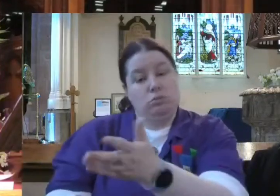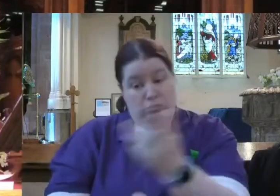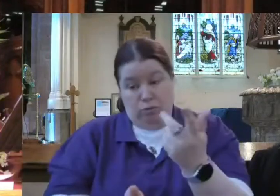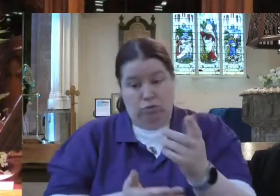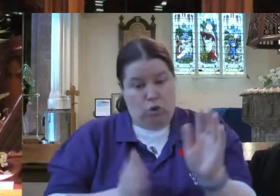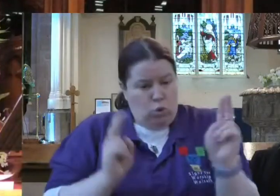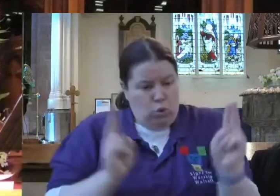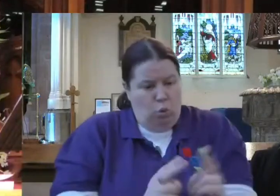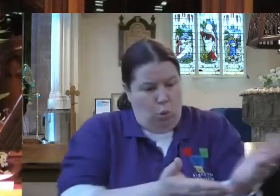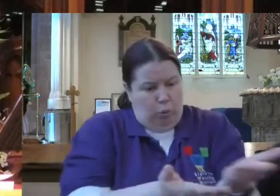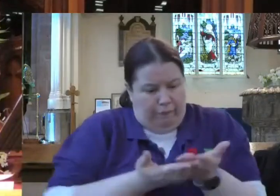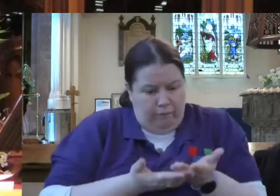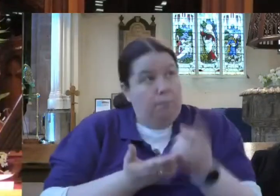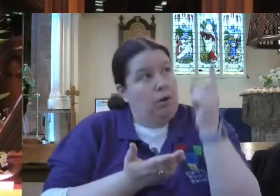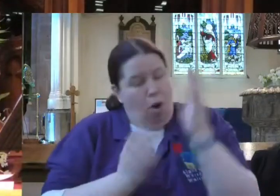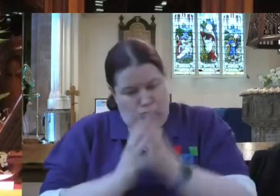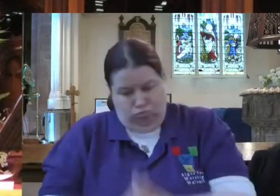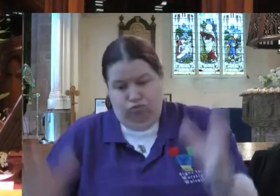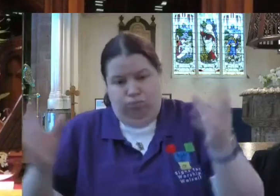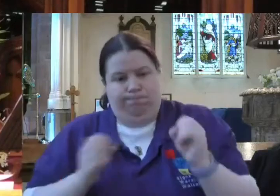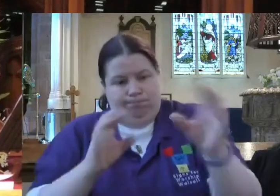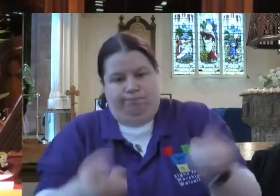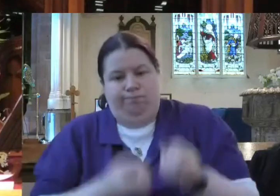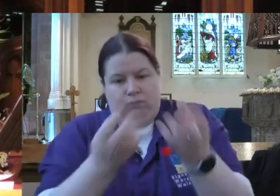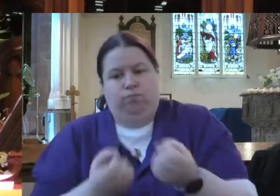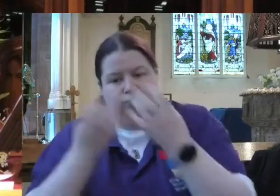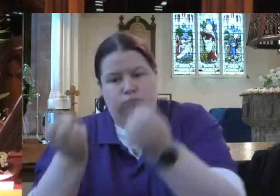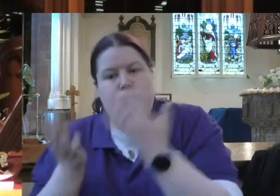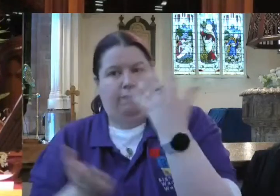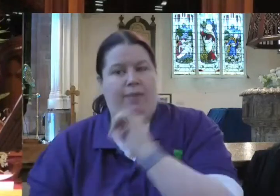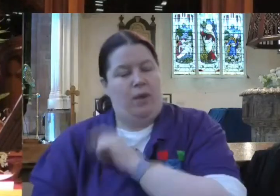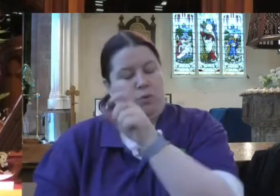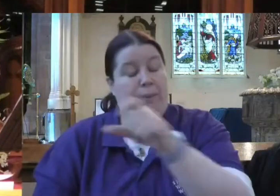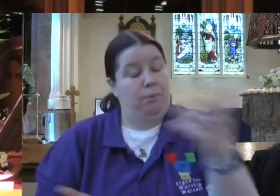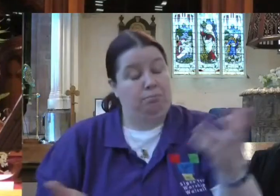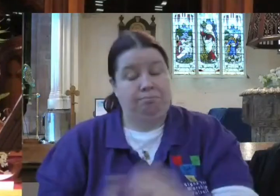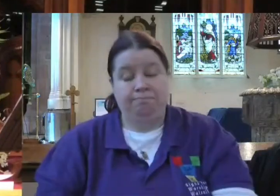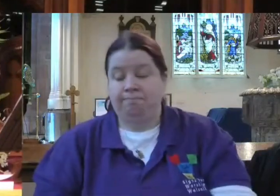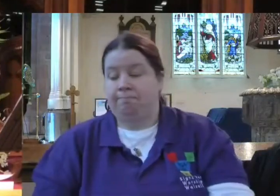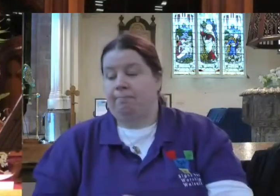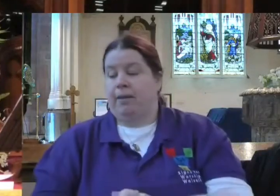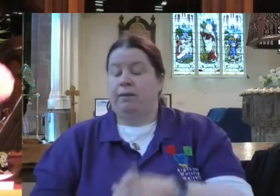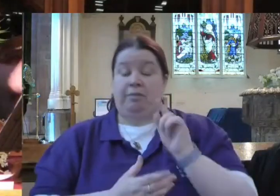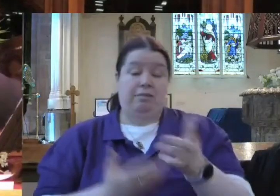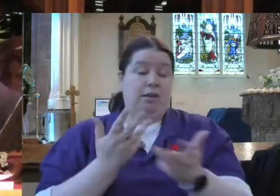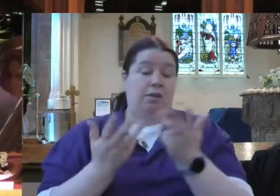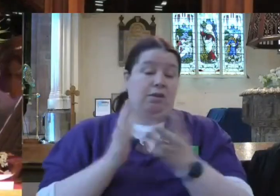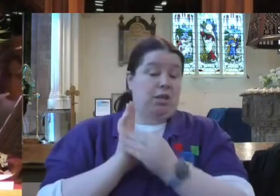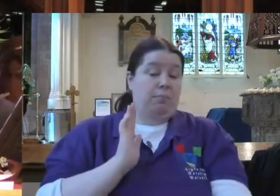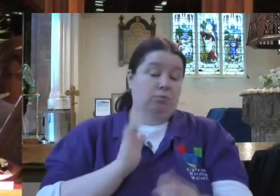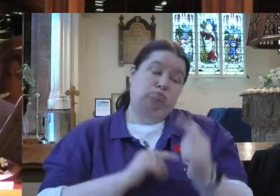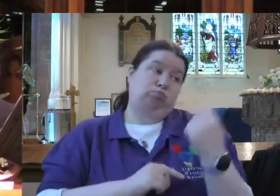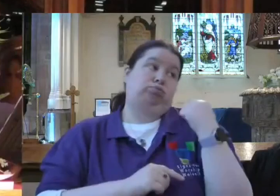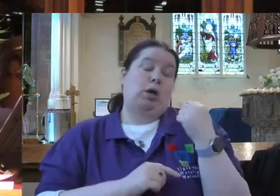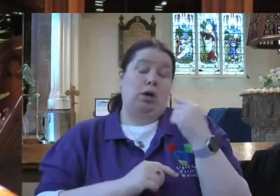Another practical example of this is from a church that I used to go to many years ago when